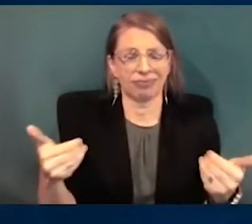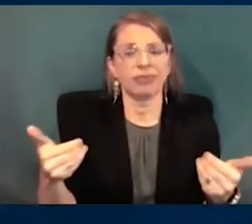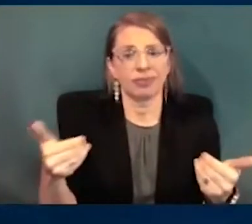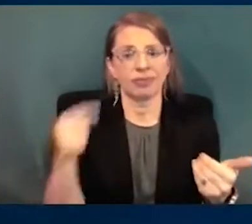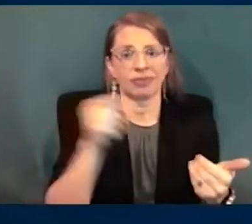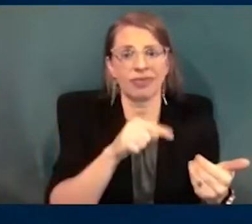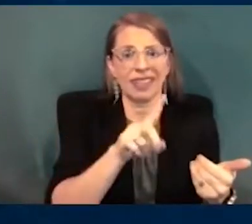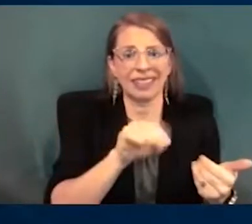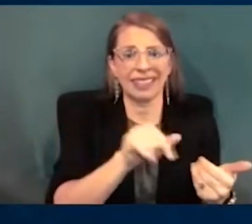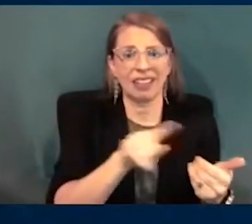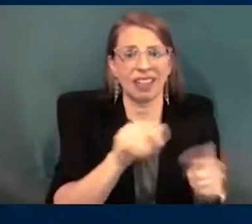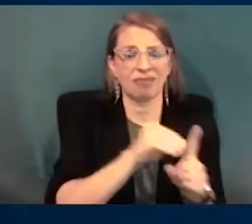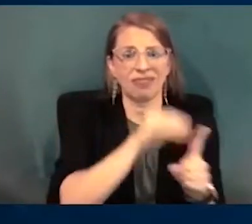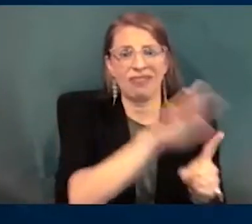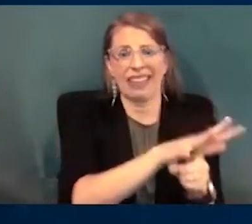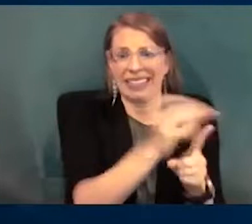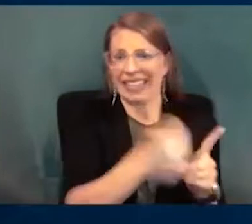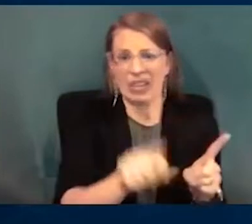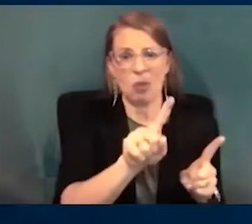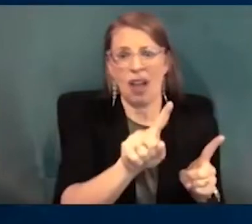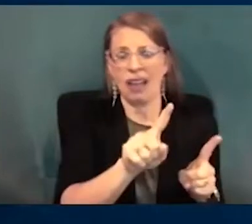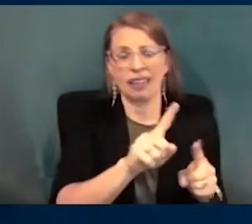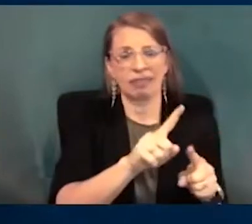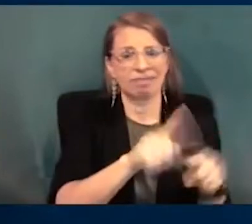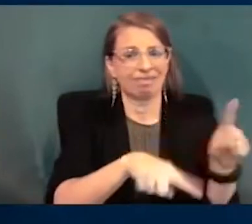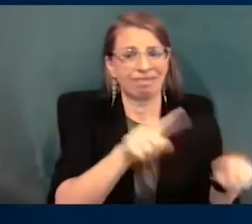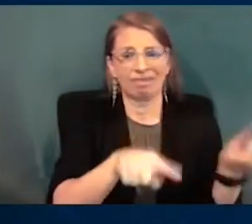affect any and everyone of any different age group.